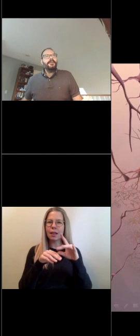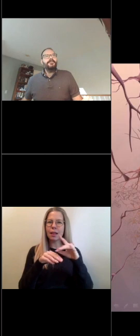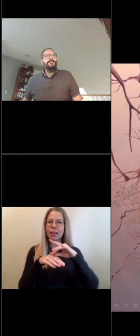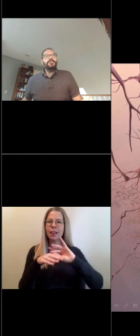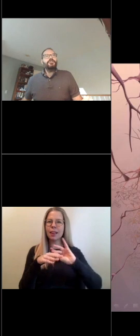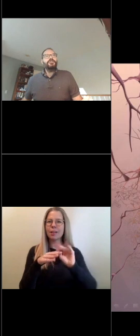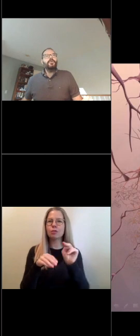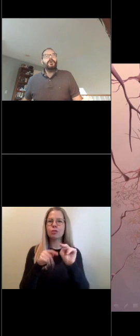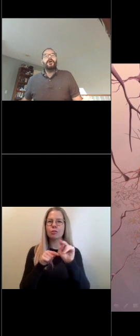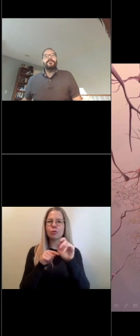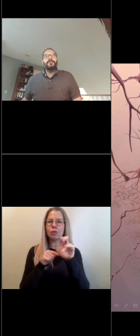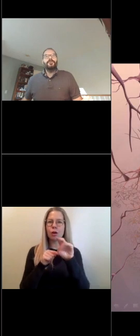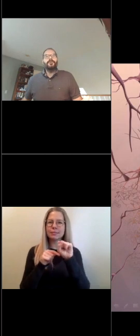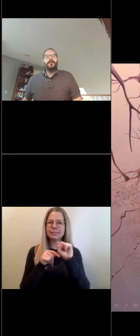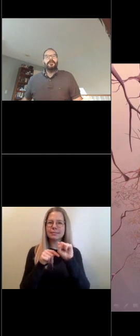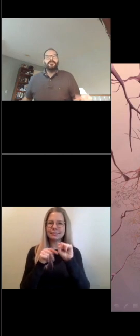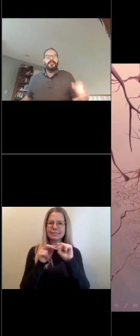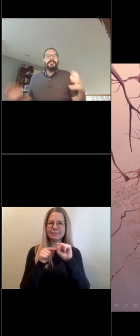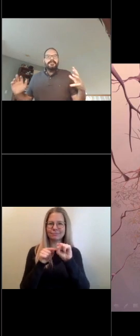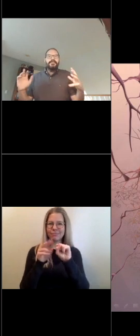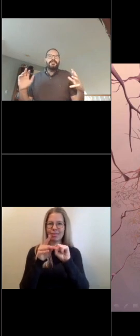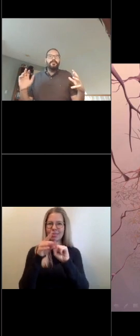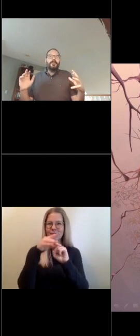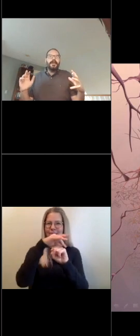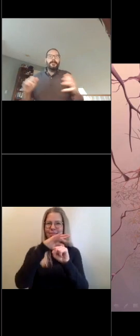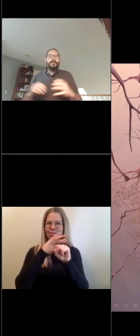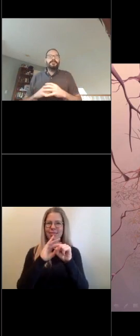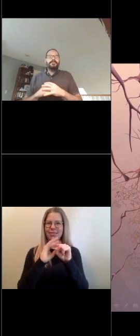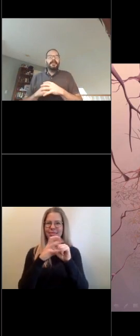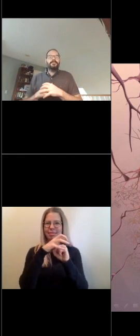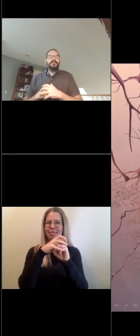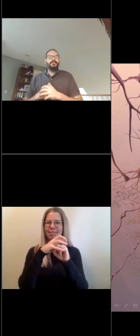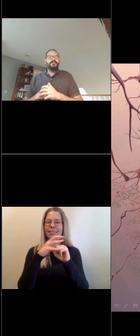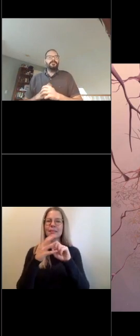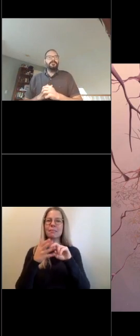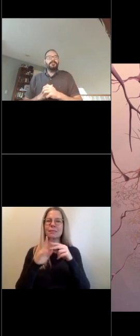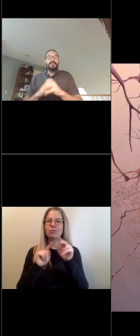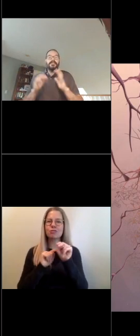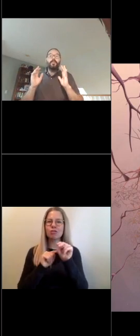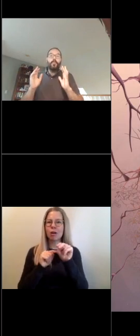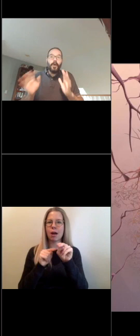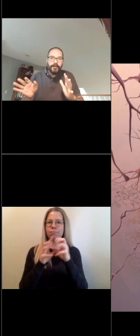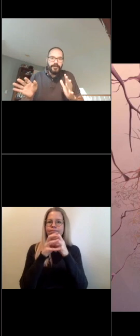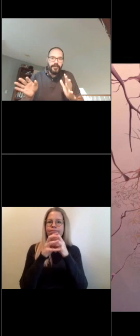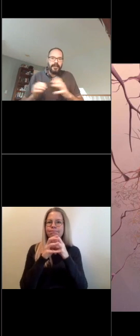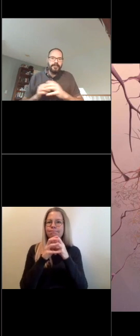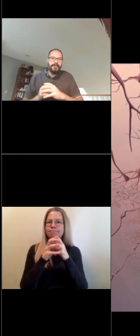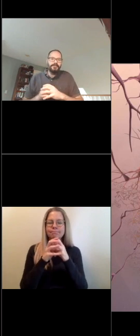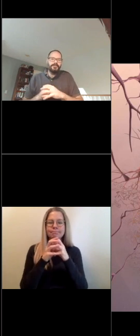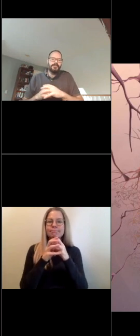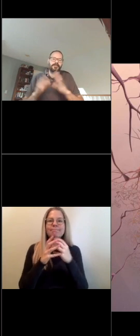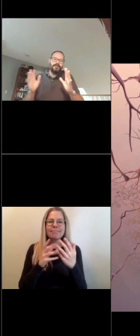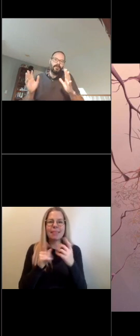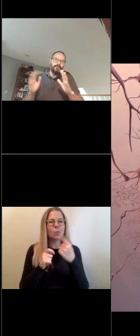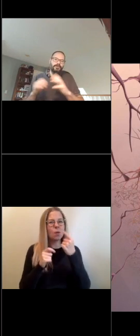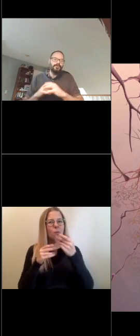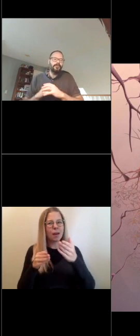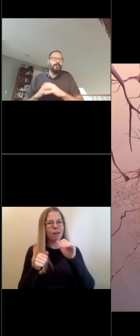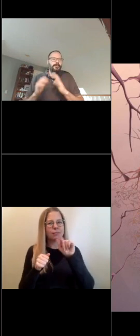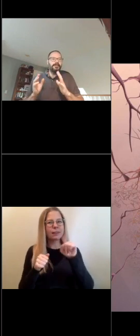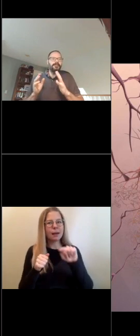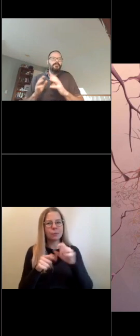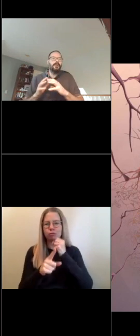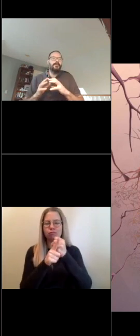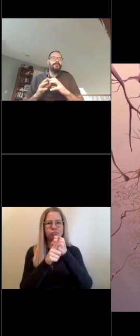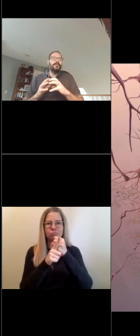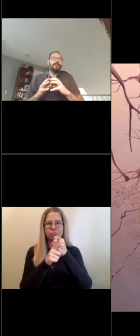they effectively choke off the neurons. So that's essentially what happens in Alzheimer's disease. That's one of the mechanisms. It's not the whole story,